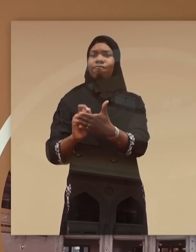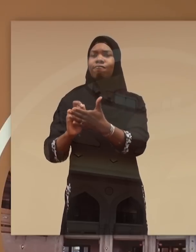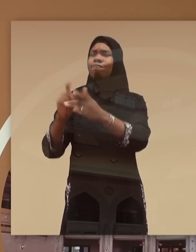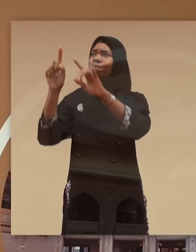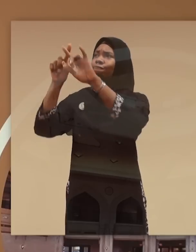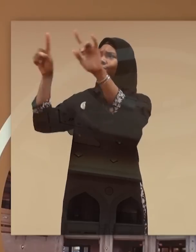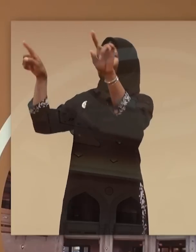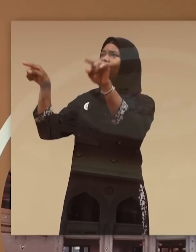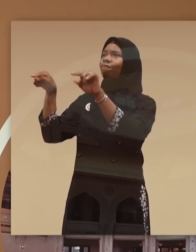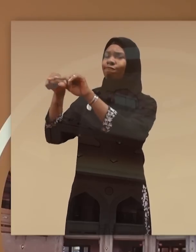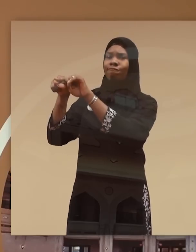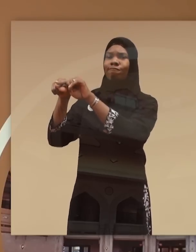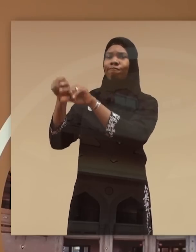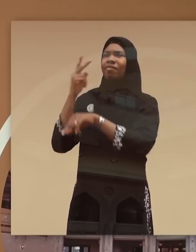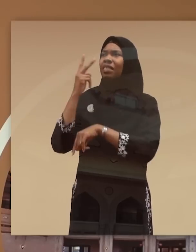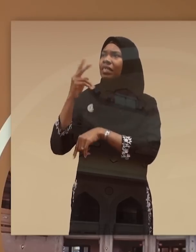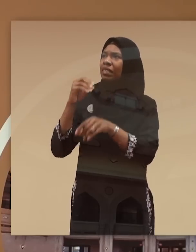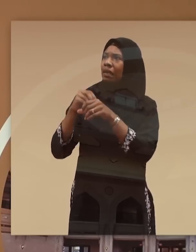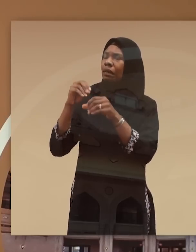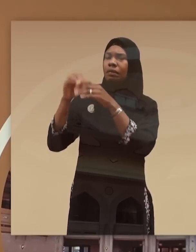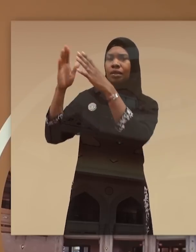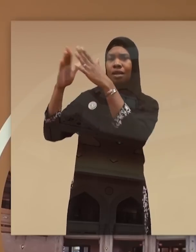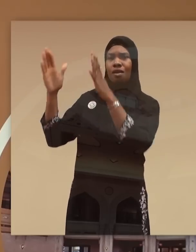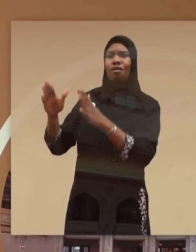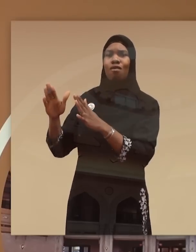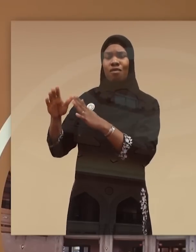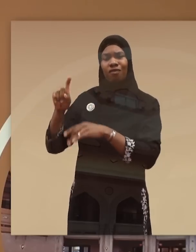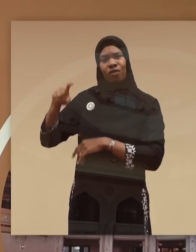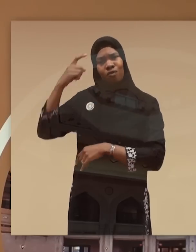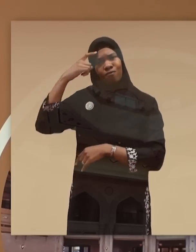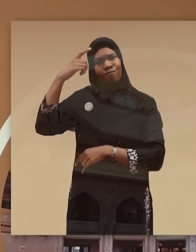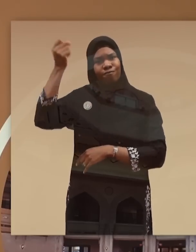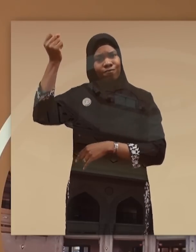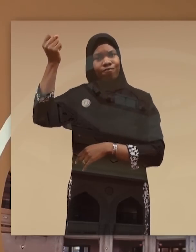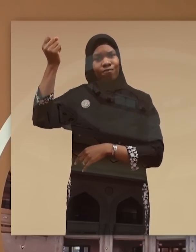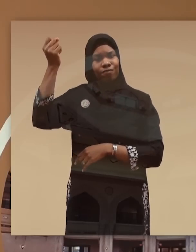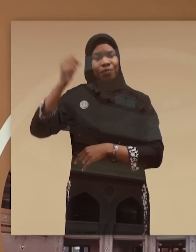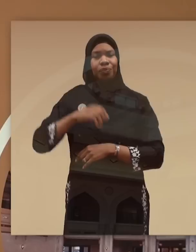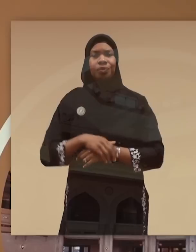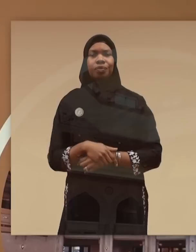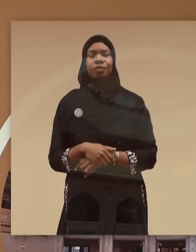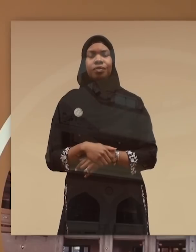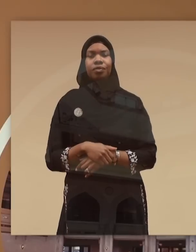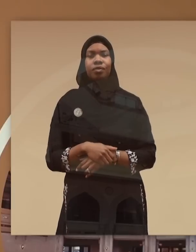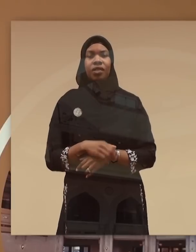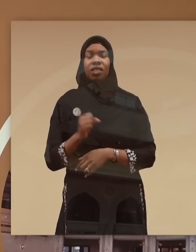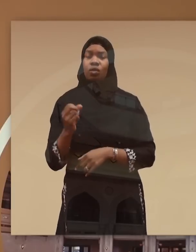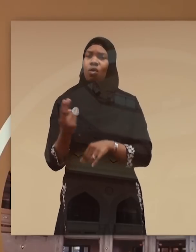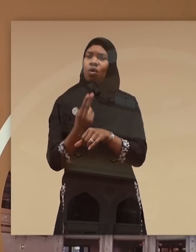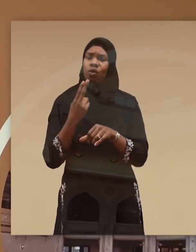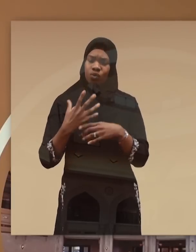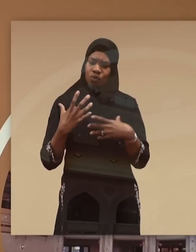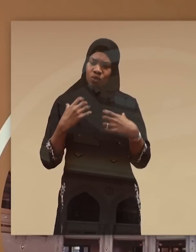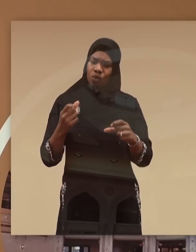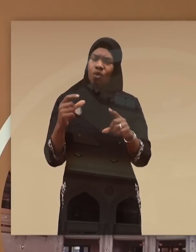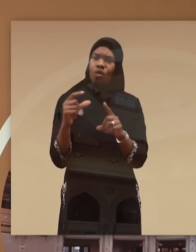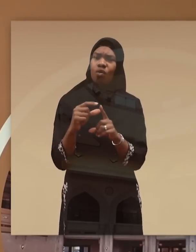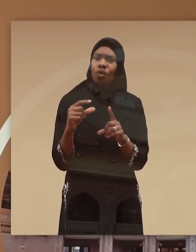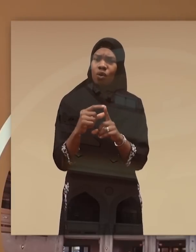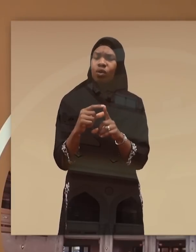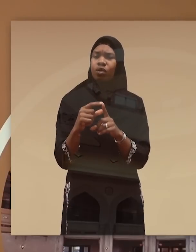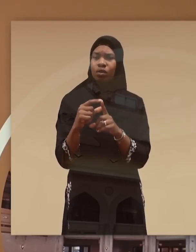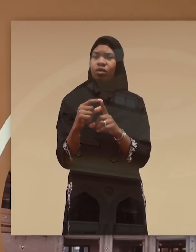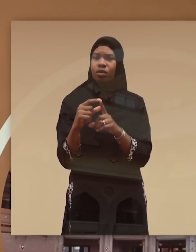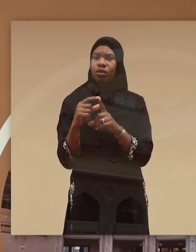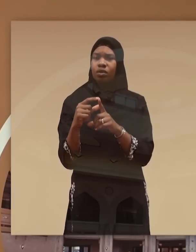strong words, which I'm sure shook the foundation of Abu Jahl and all those great chieftains of